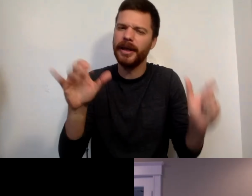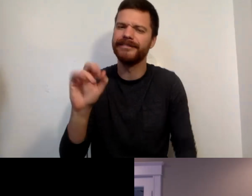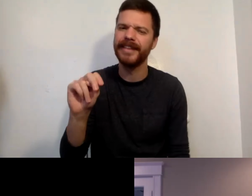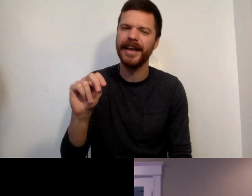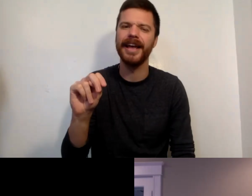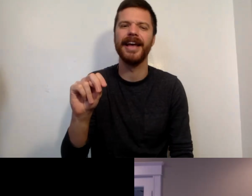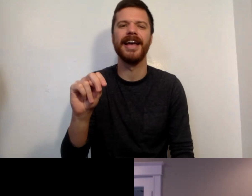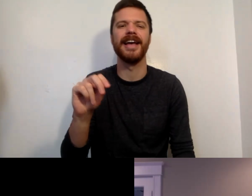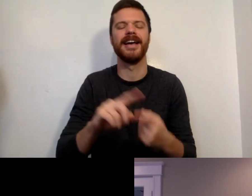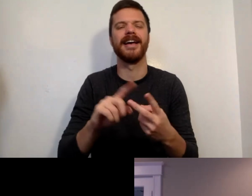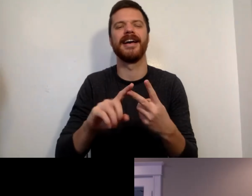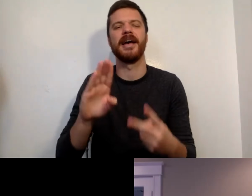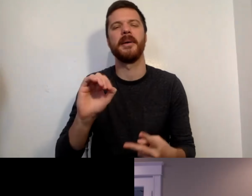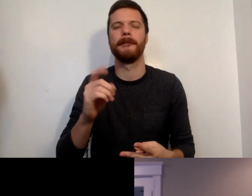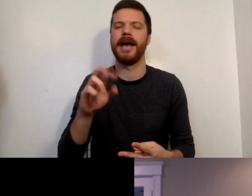Badger games to this day.